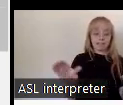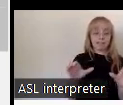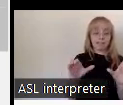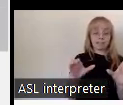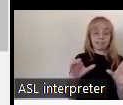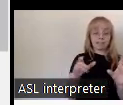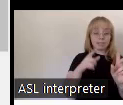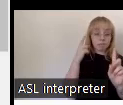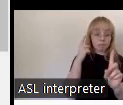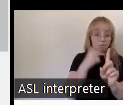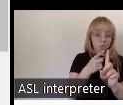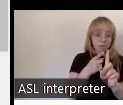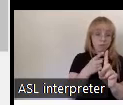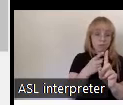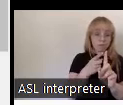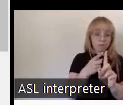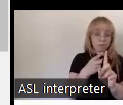intended